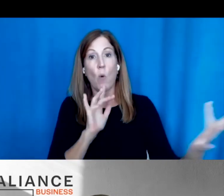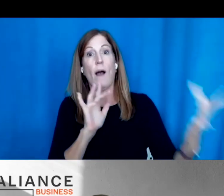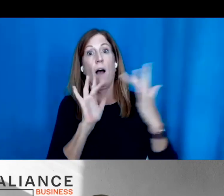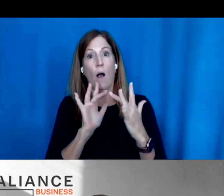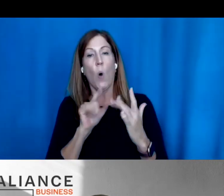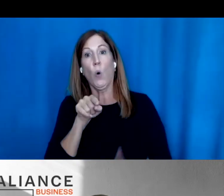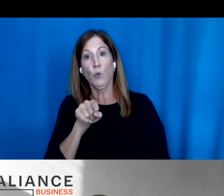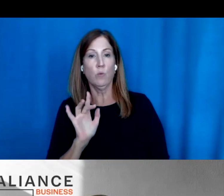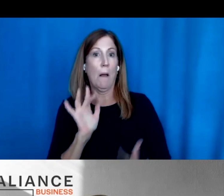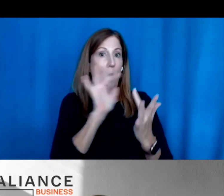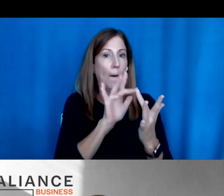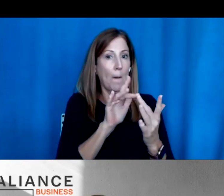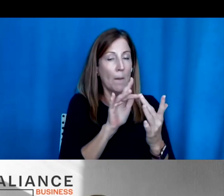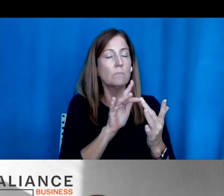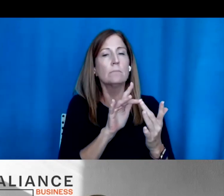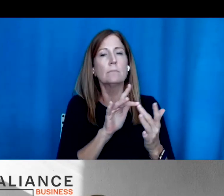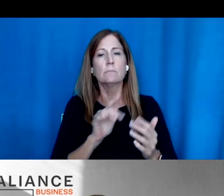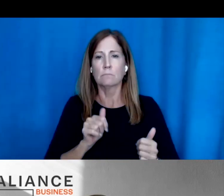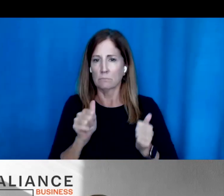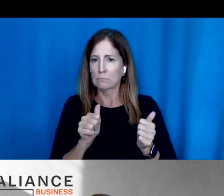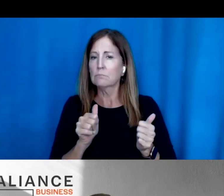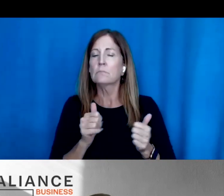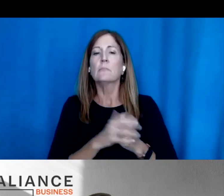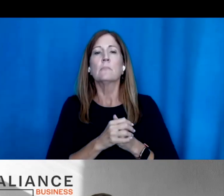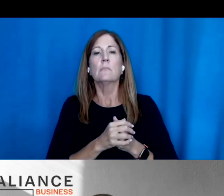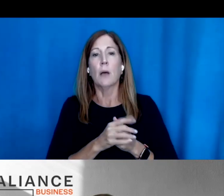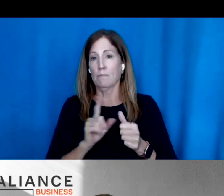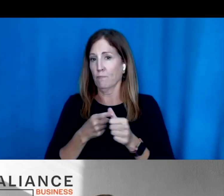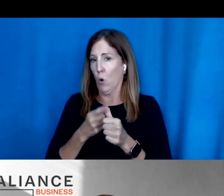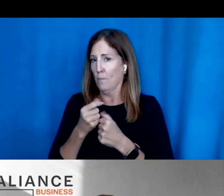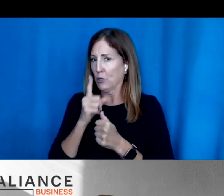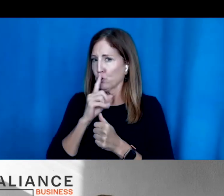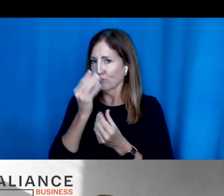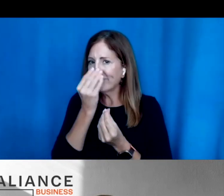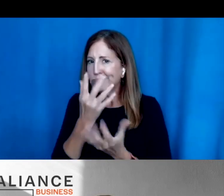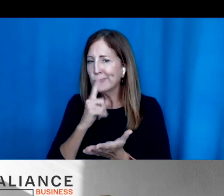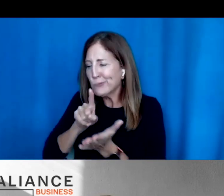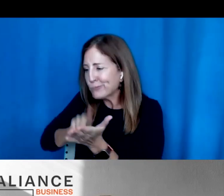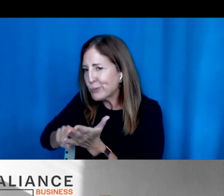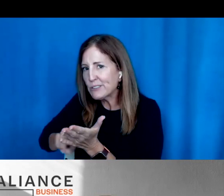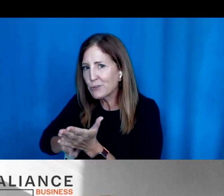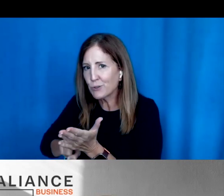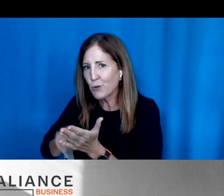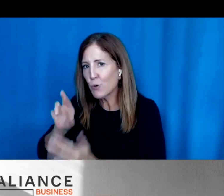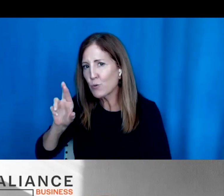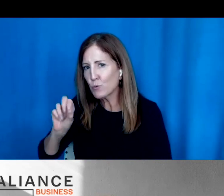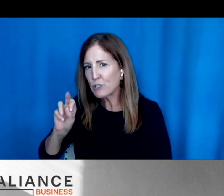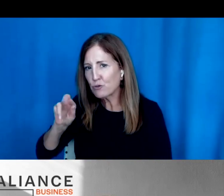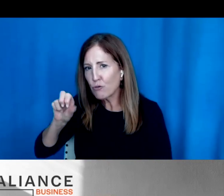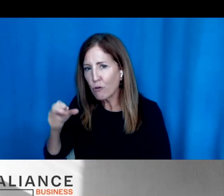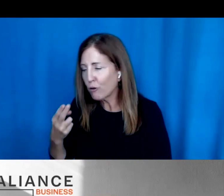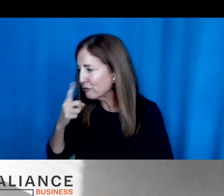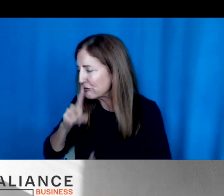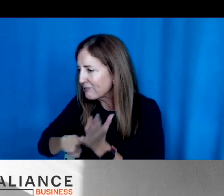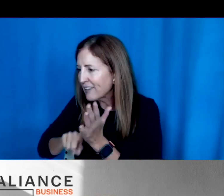someone, make sure that you do your research and know, like, what is some of what's going on there? Is there anything